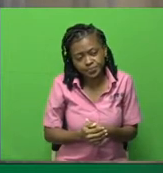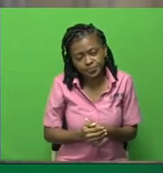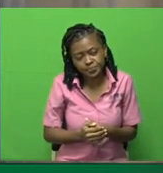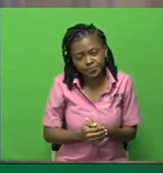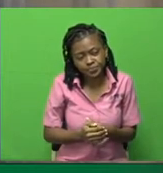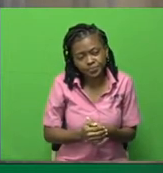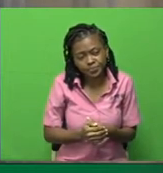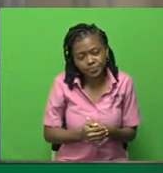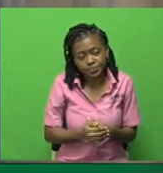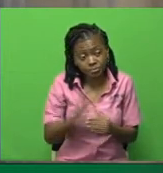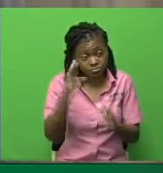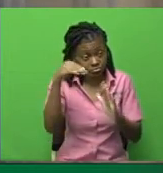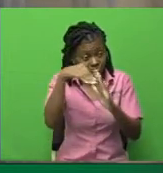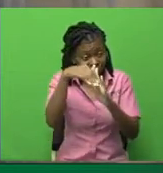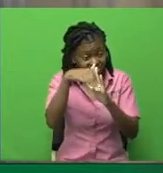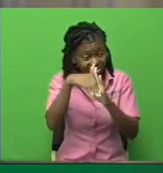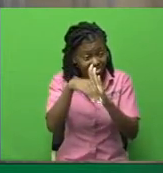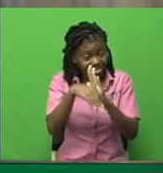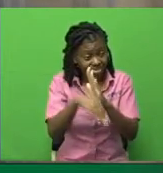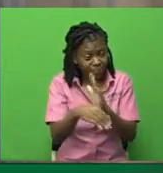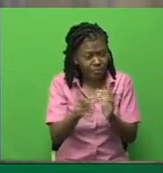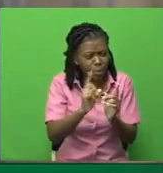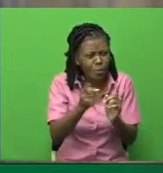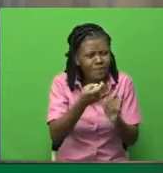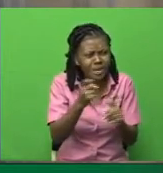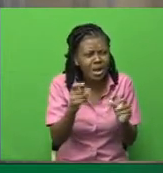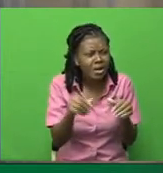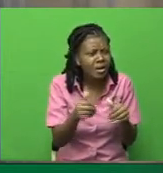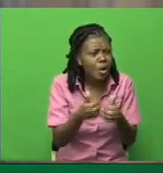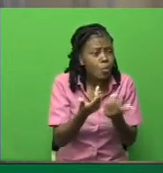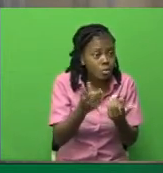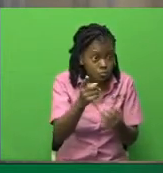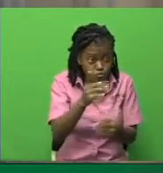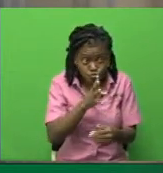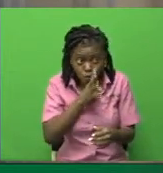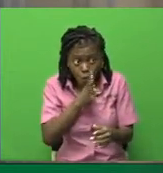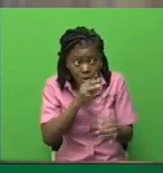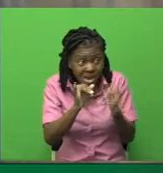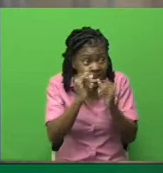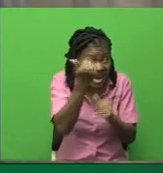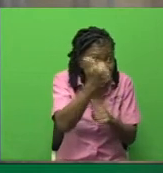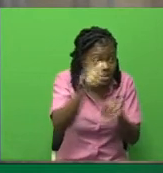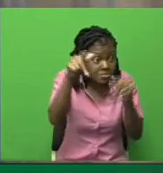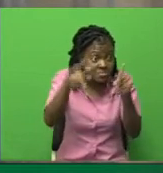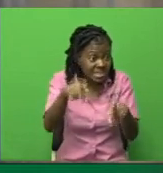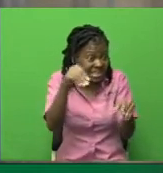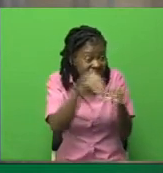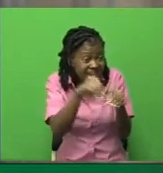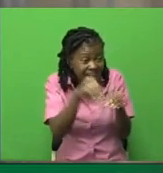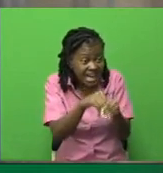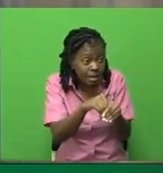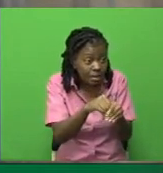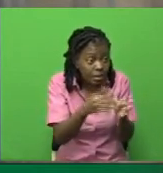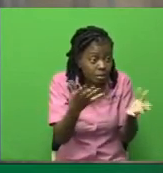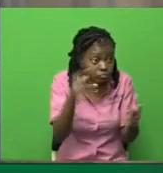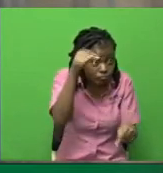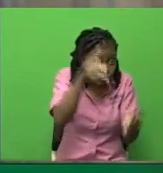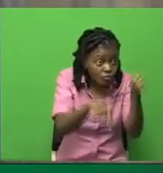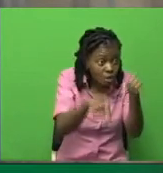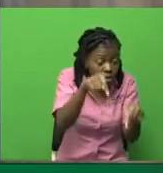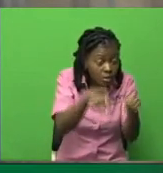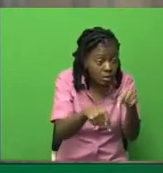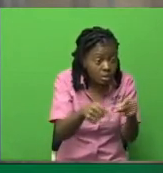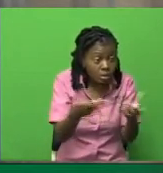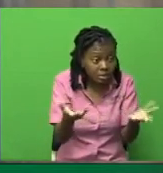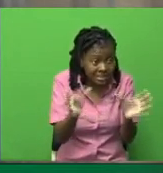sickline talk to people in Industry do you talk to anyone talk to people in Industry that's what I do I am not an